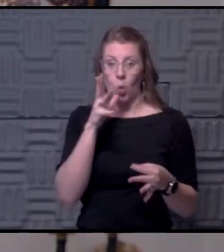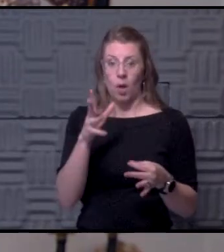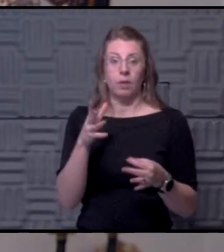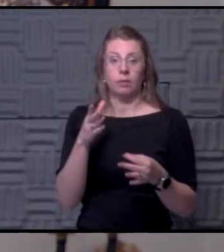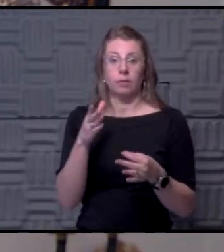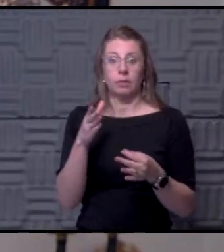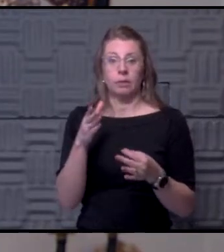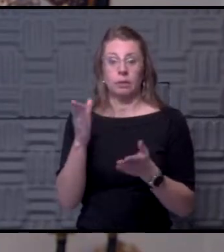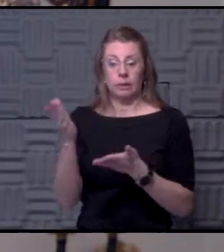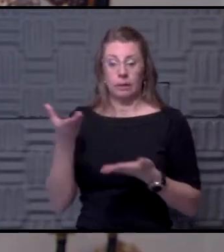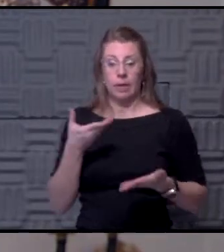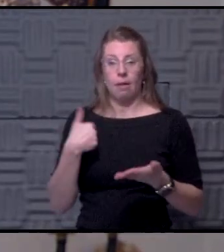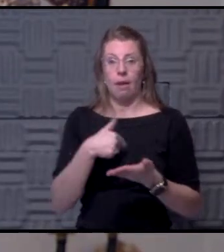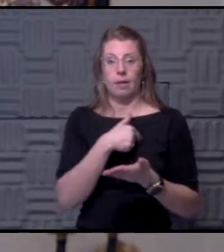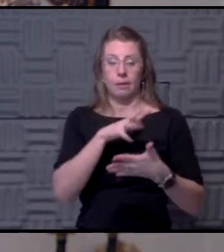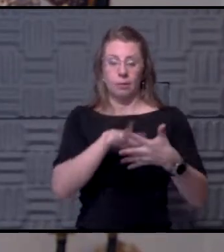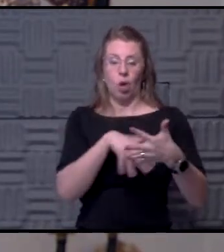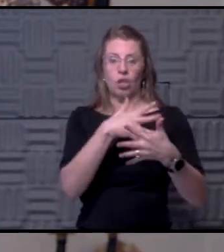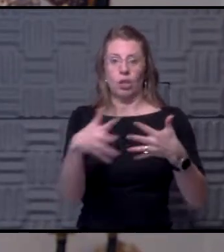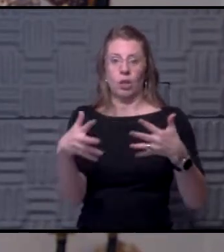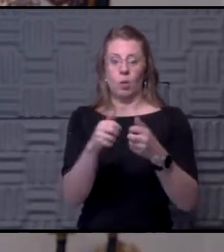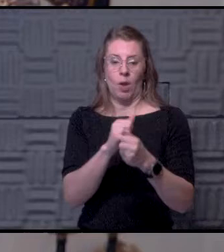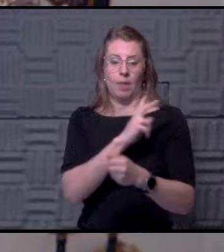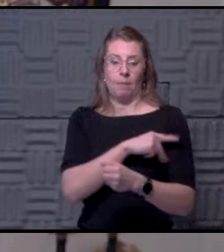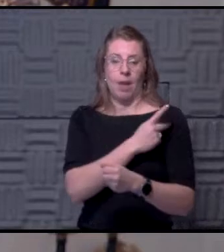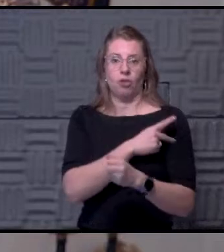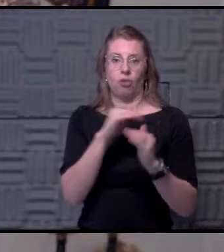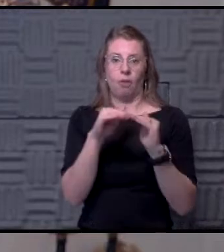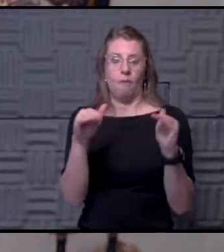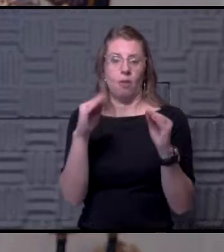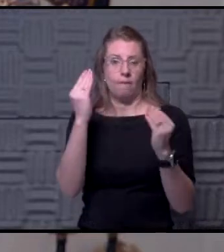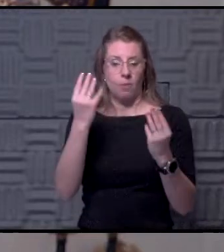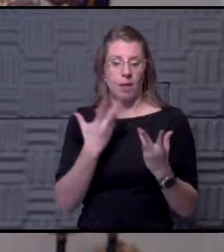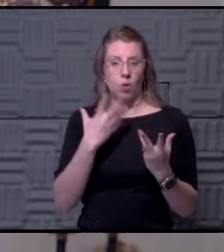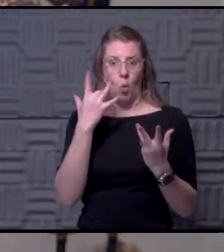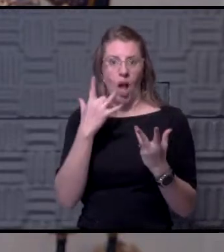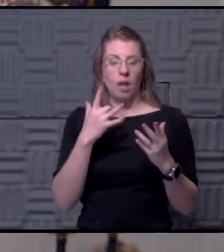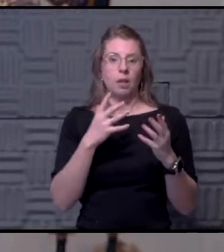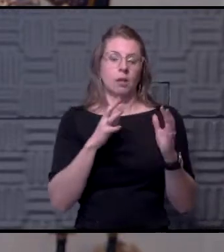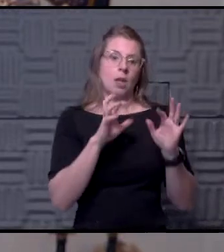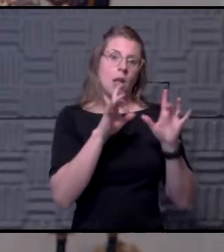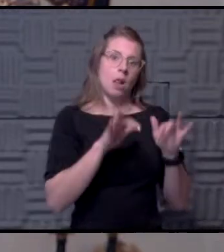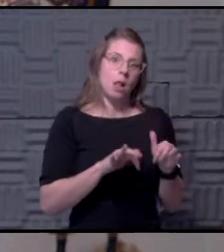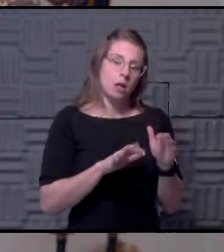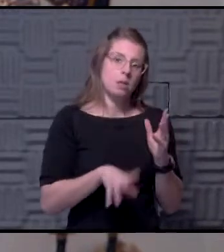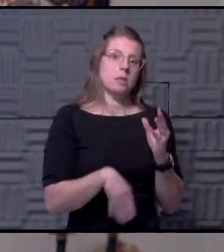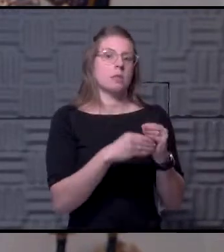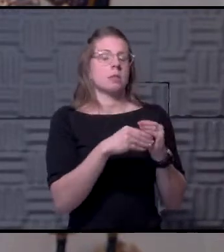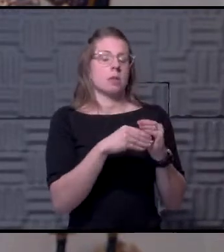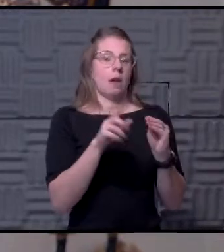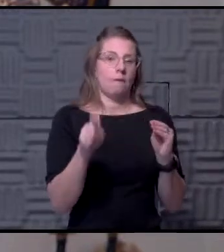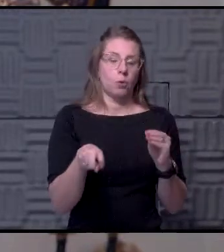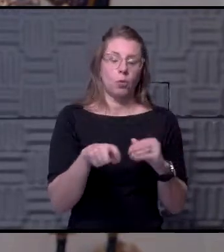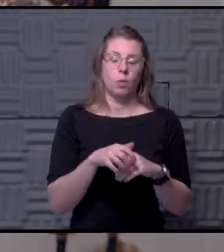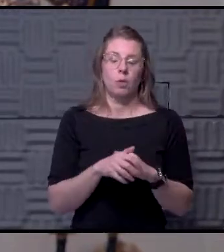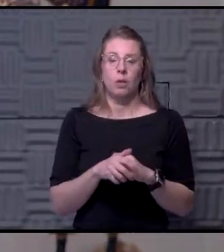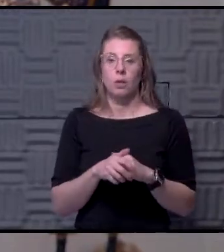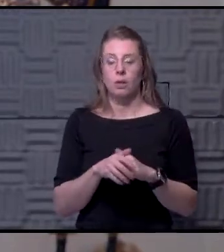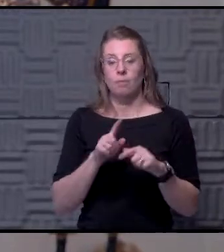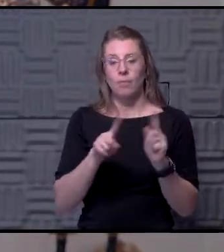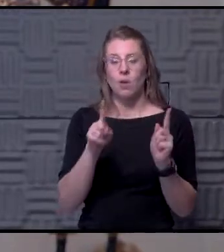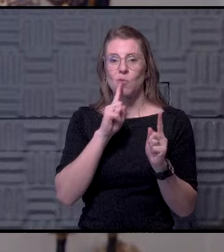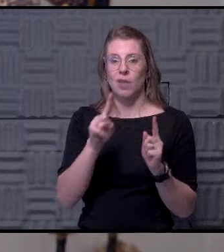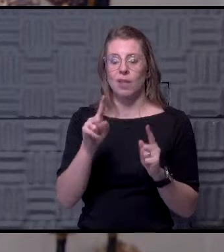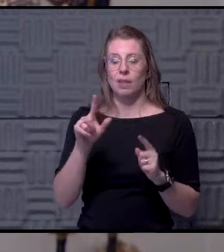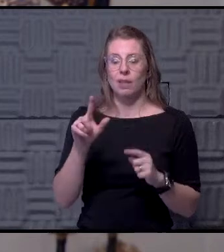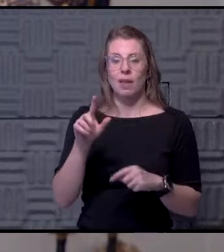flat file, think of it as a spreadsheet, with patient level information so that it gets in there. It's a lot of work for everybody. But the origin of this is the